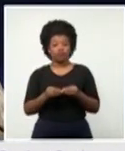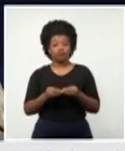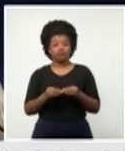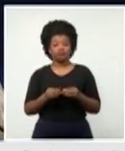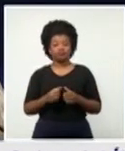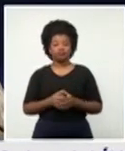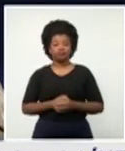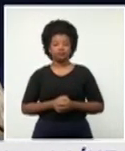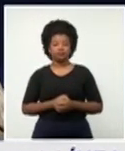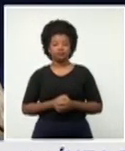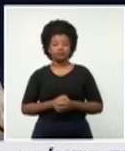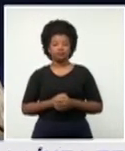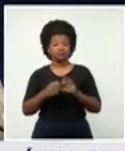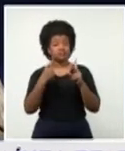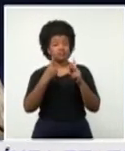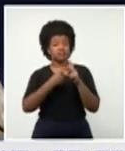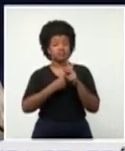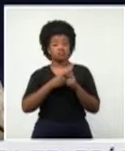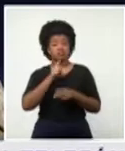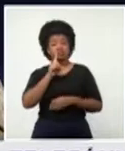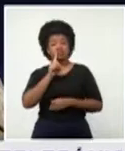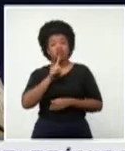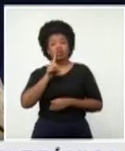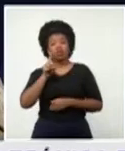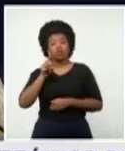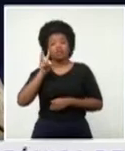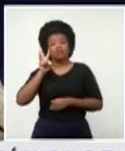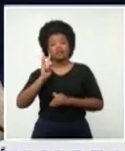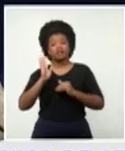and reports